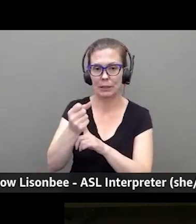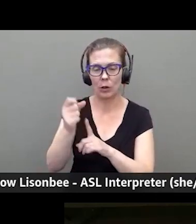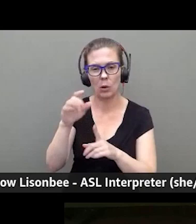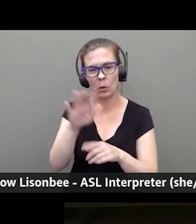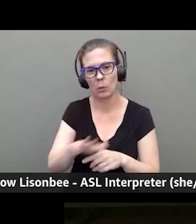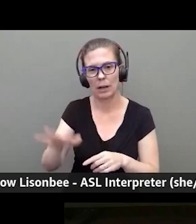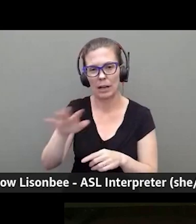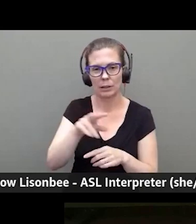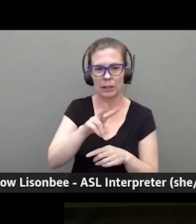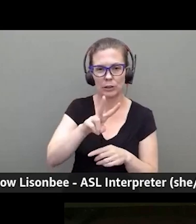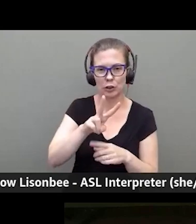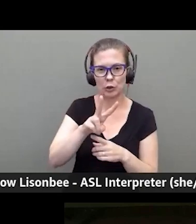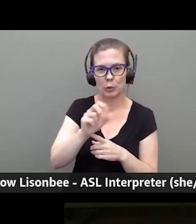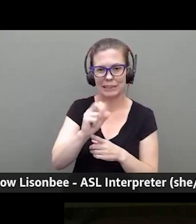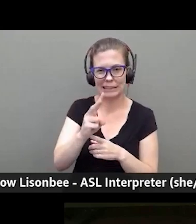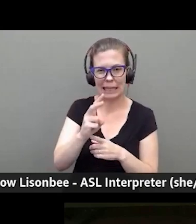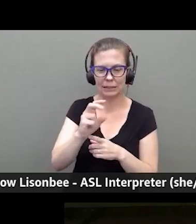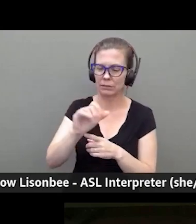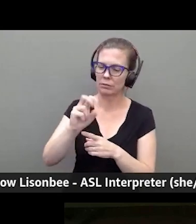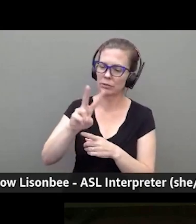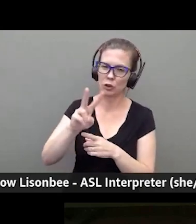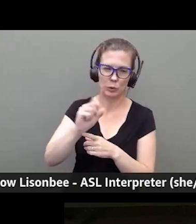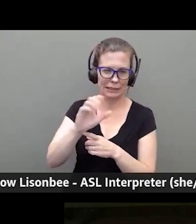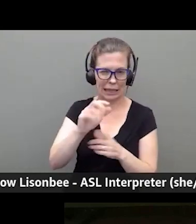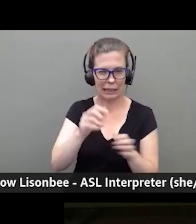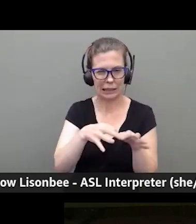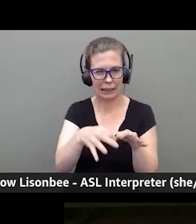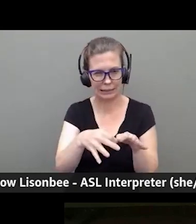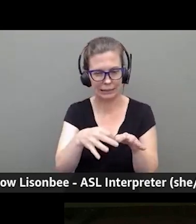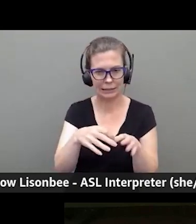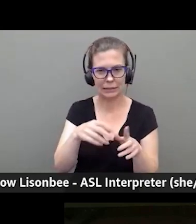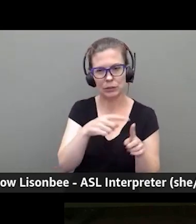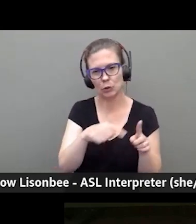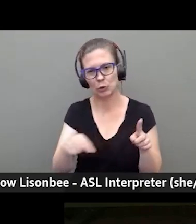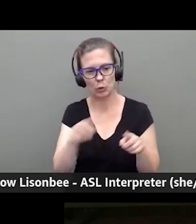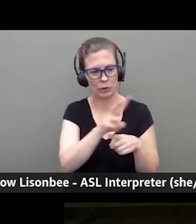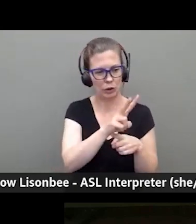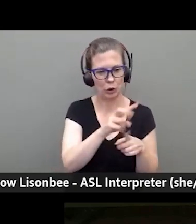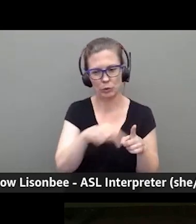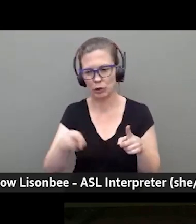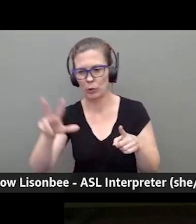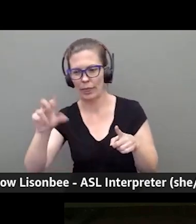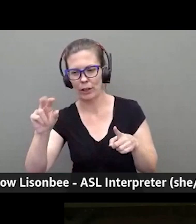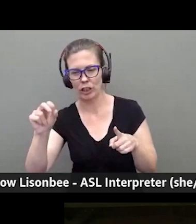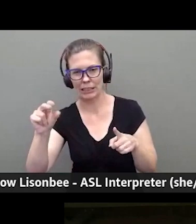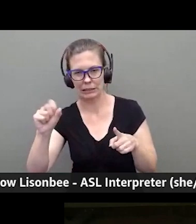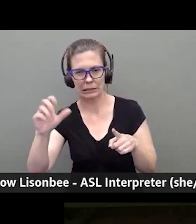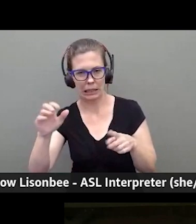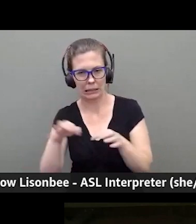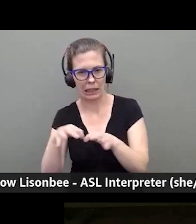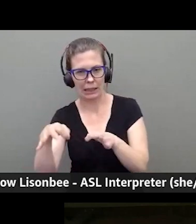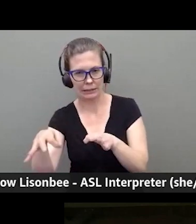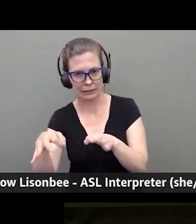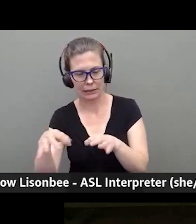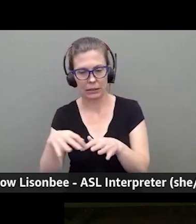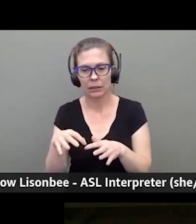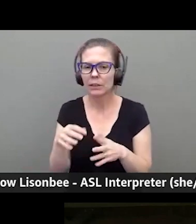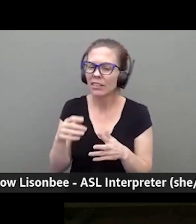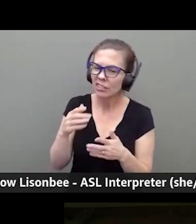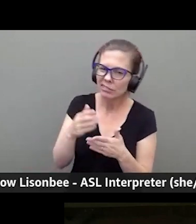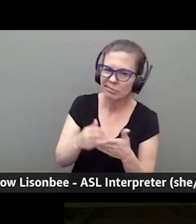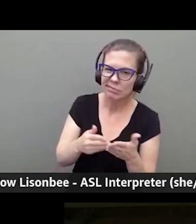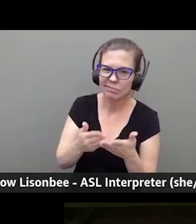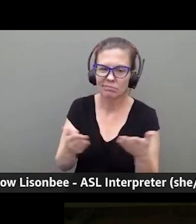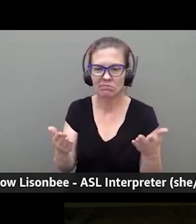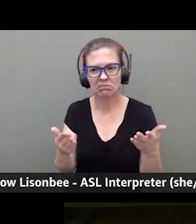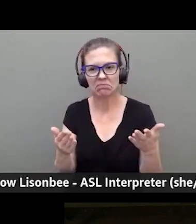around 2 seconds of latency to probably around 30 seconds of latency, which... for certain